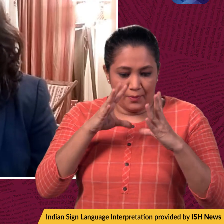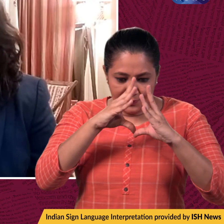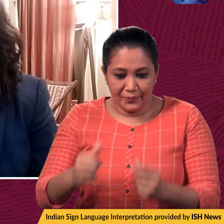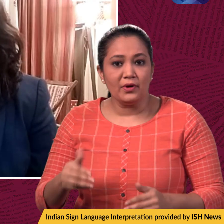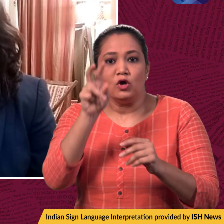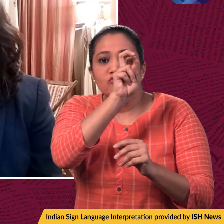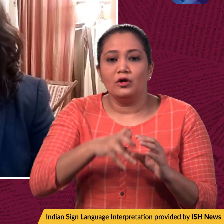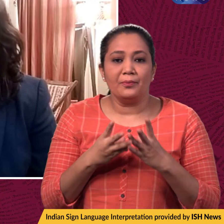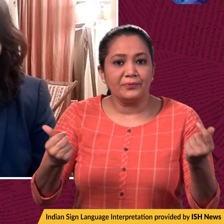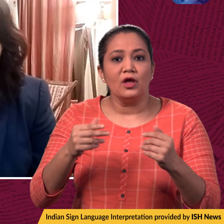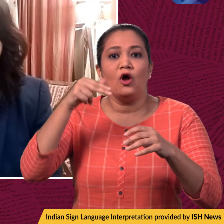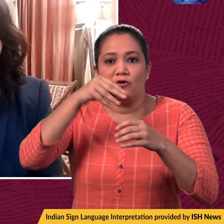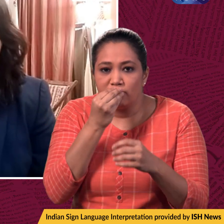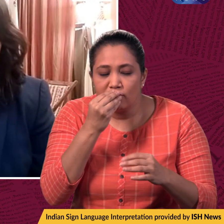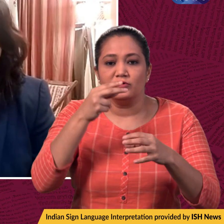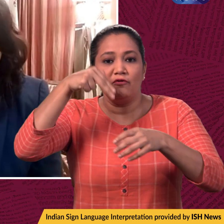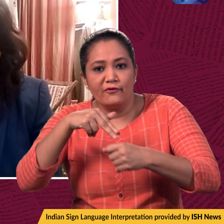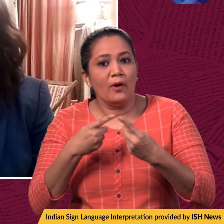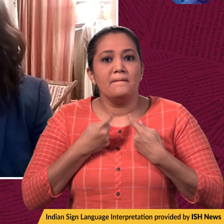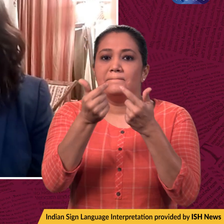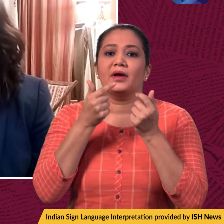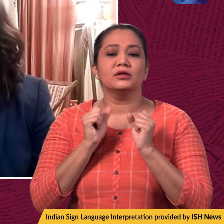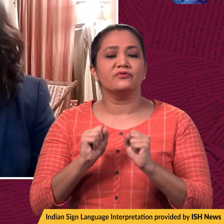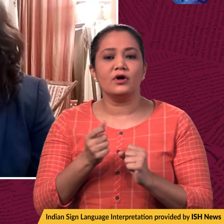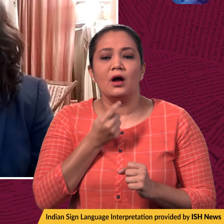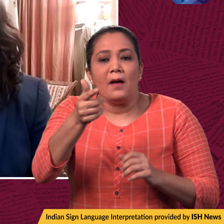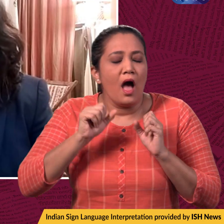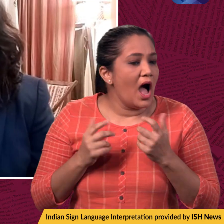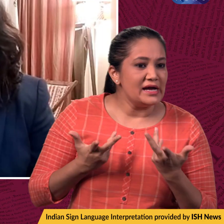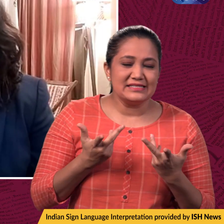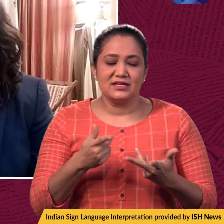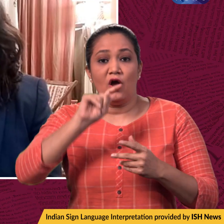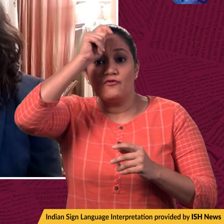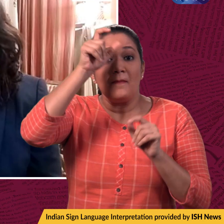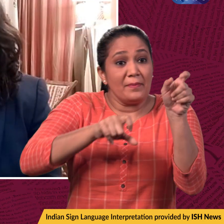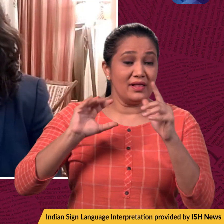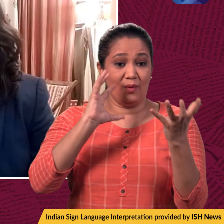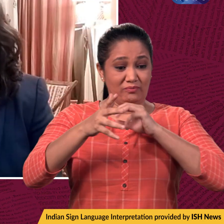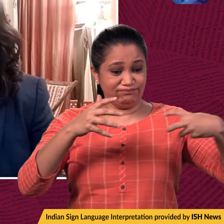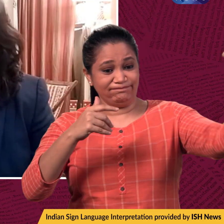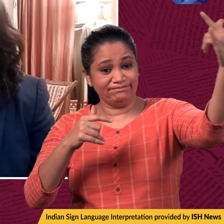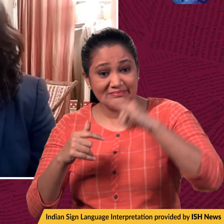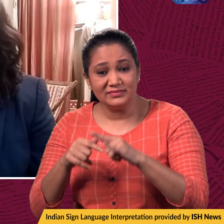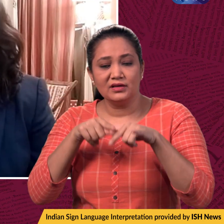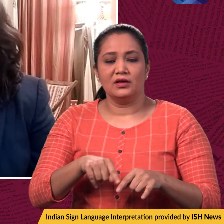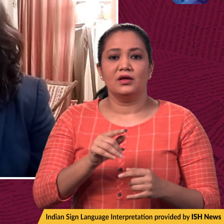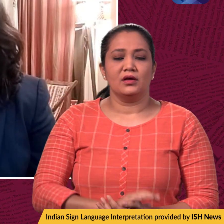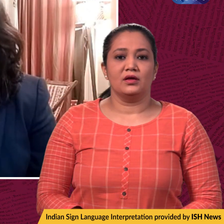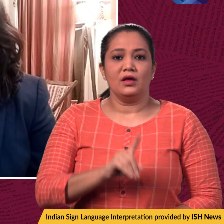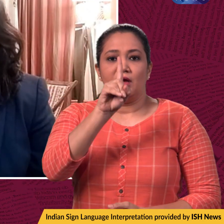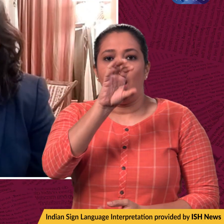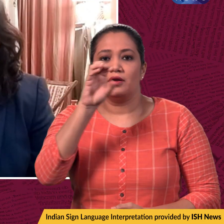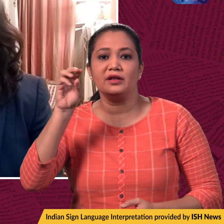out of dollars to pay even for food and fuel. The government has said that foreigners who deposit a minimum